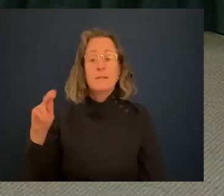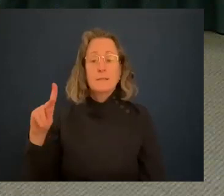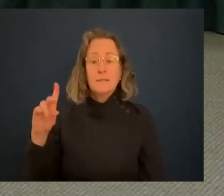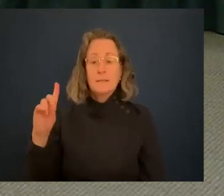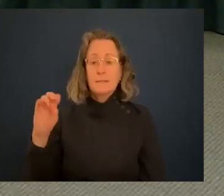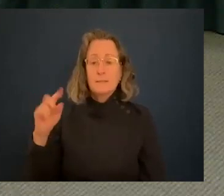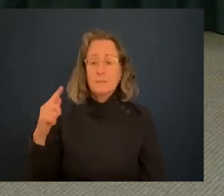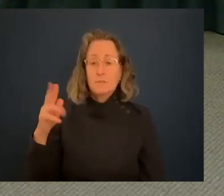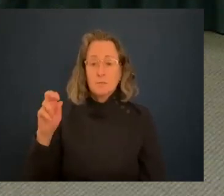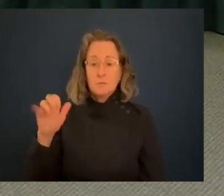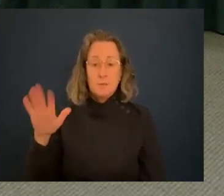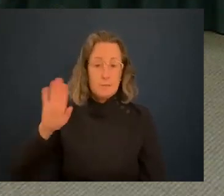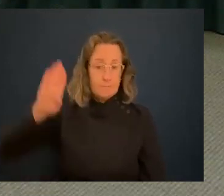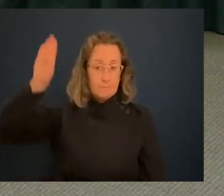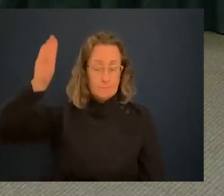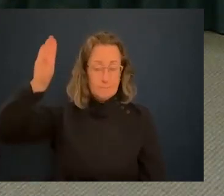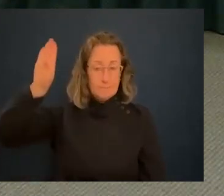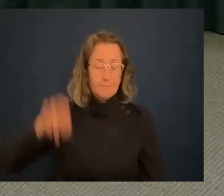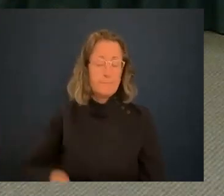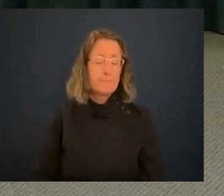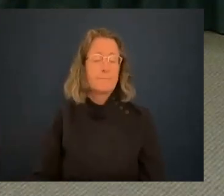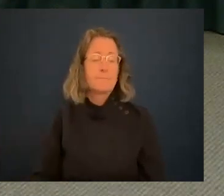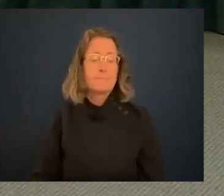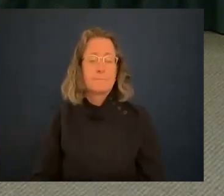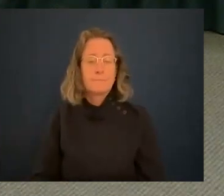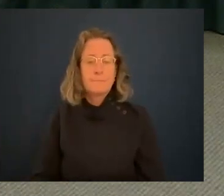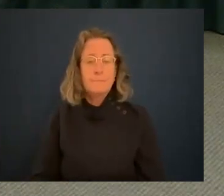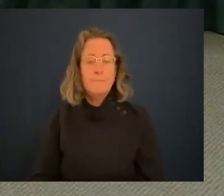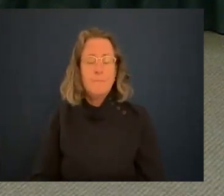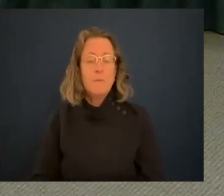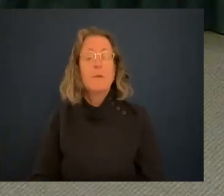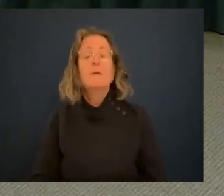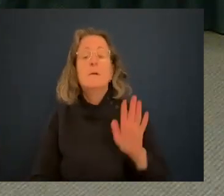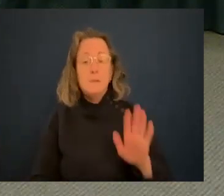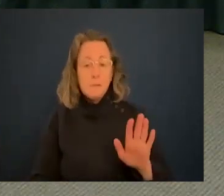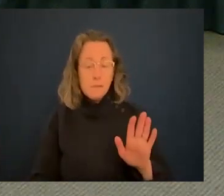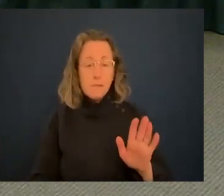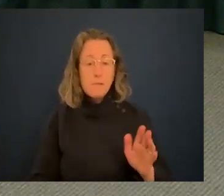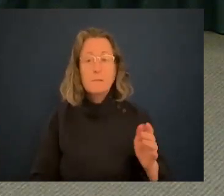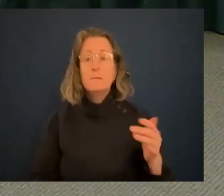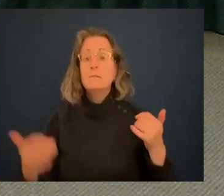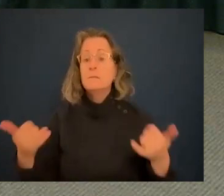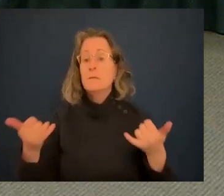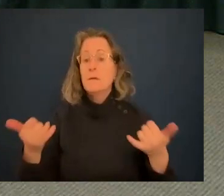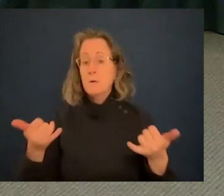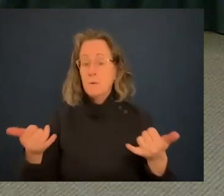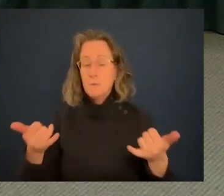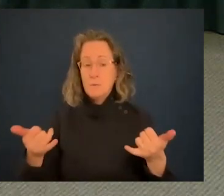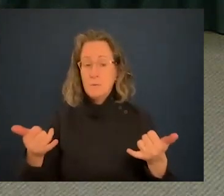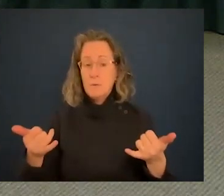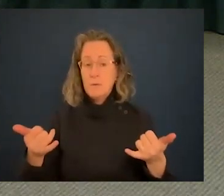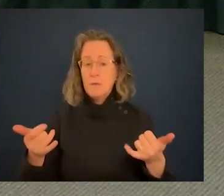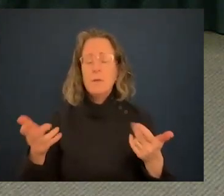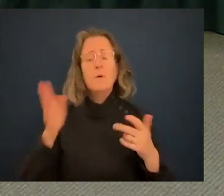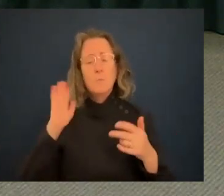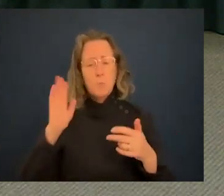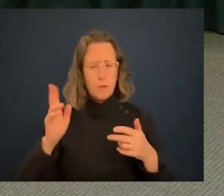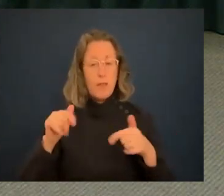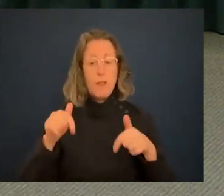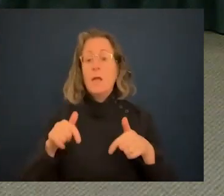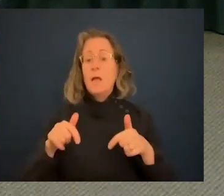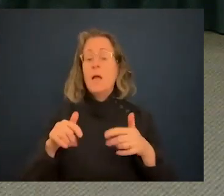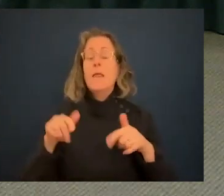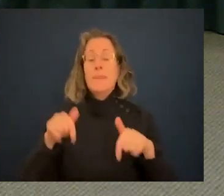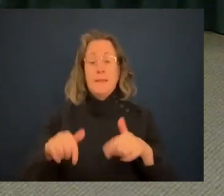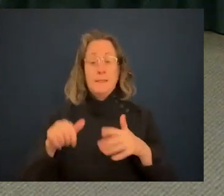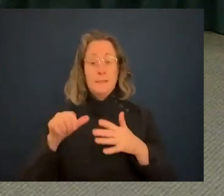uh on Zoom first and when they look at the room and I just let people know I'm I'm aiming for uh a quick break after this agenda